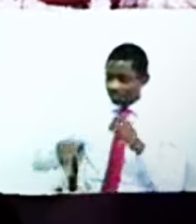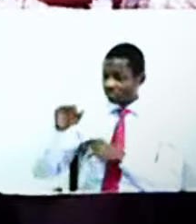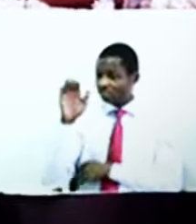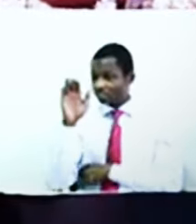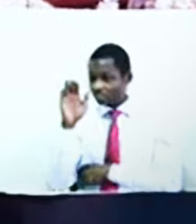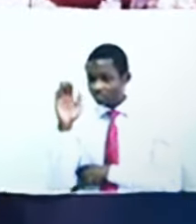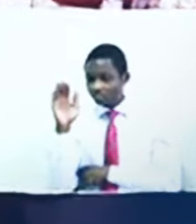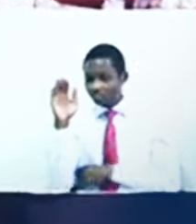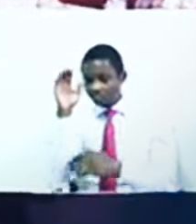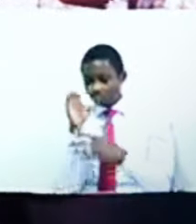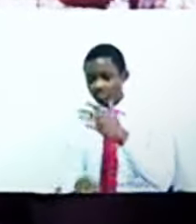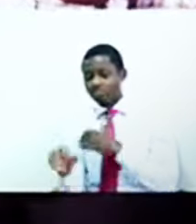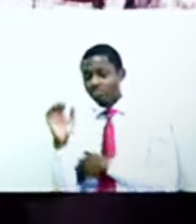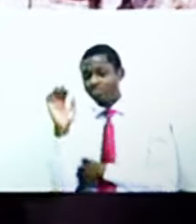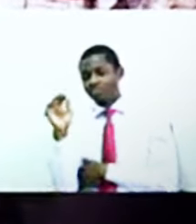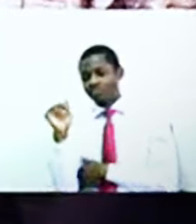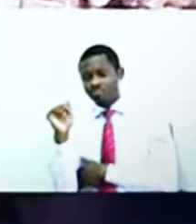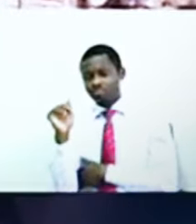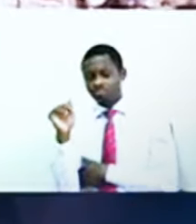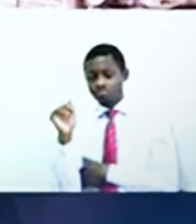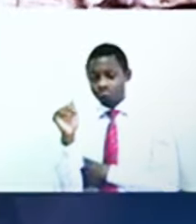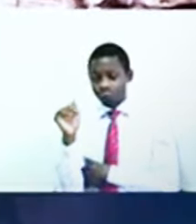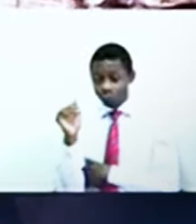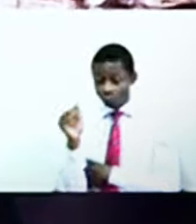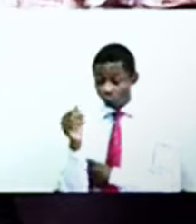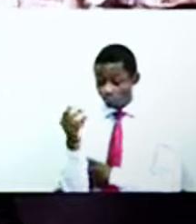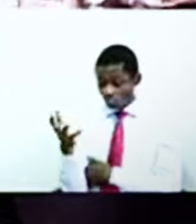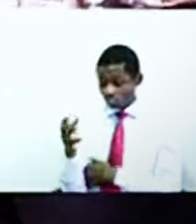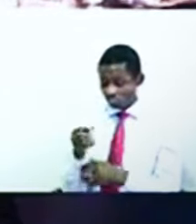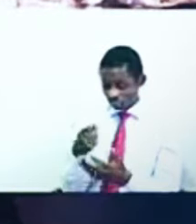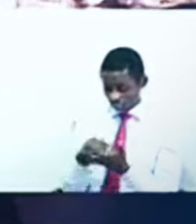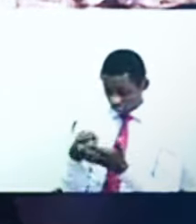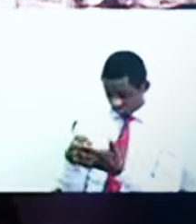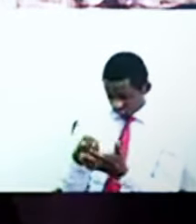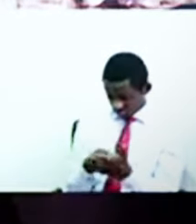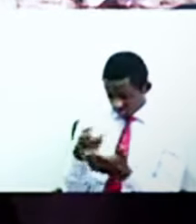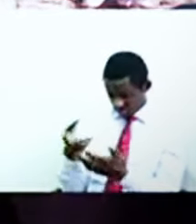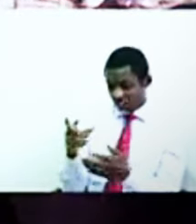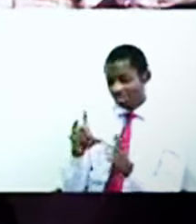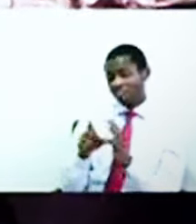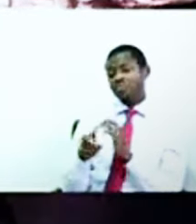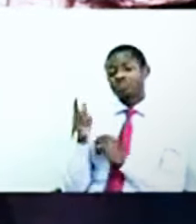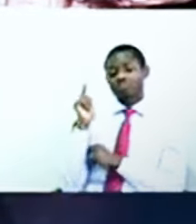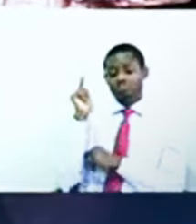15. I want to spend some time on this and then we'll continue.